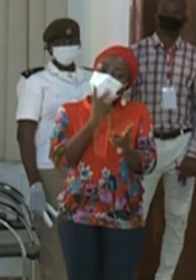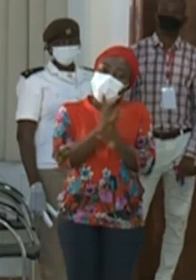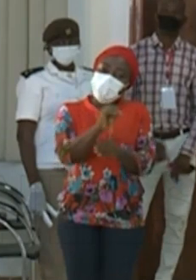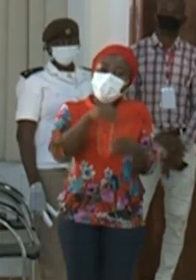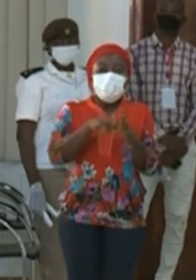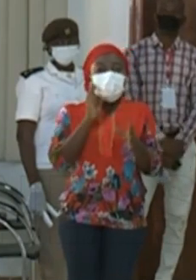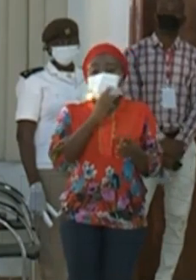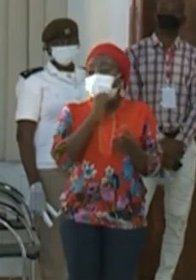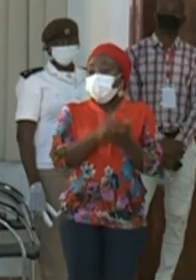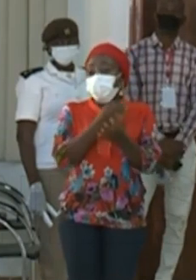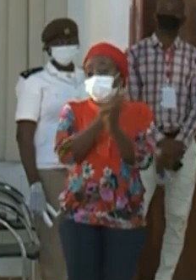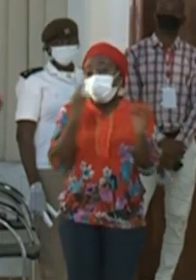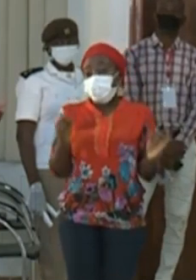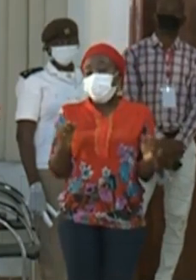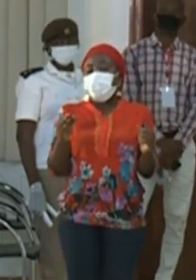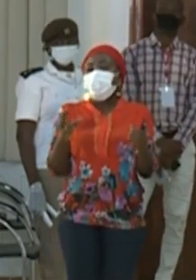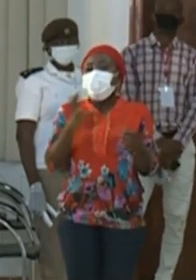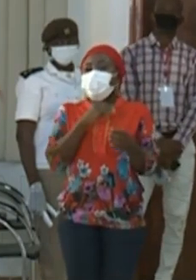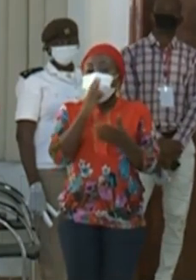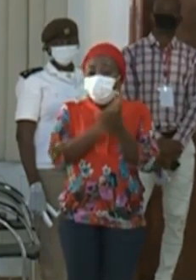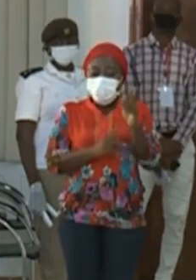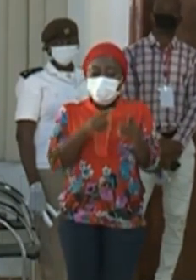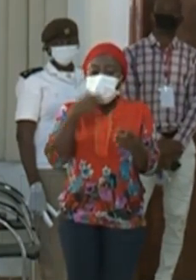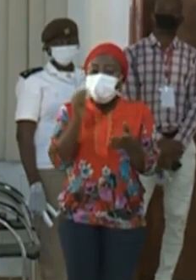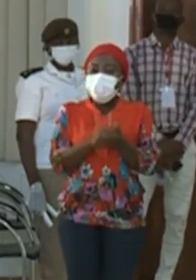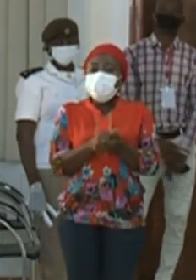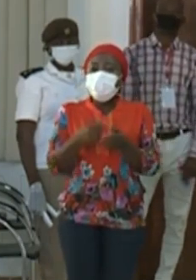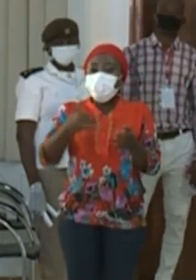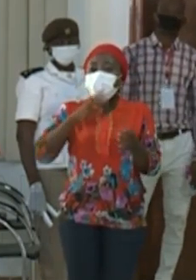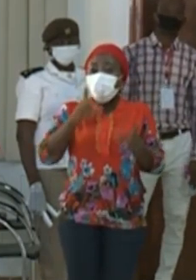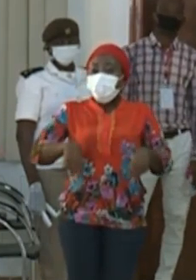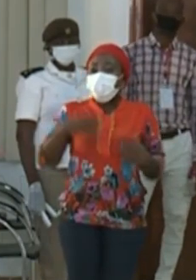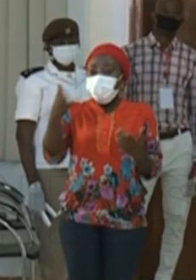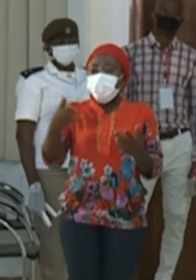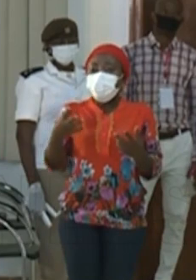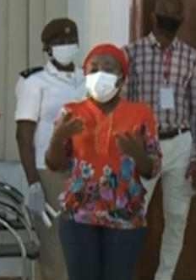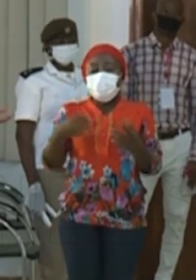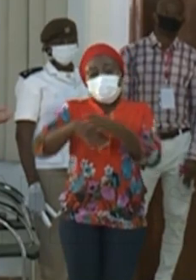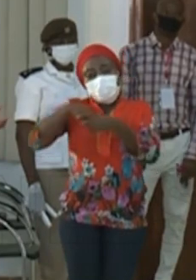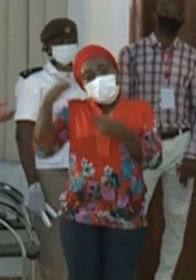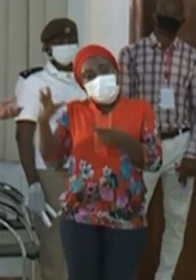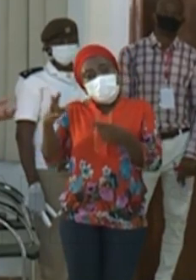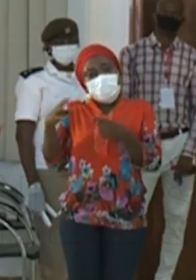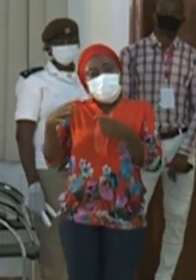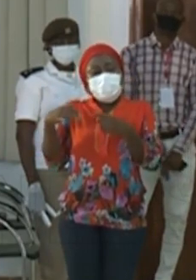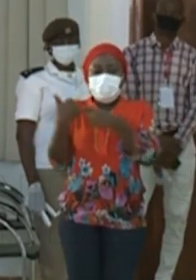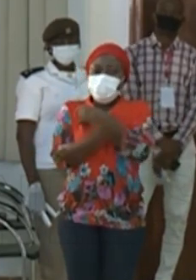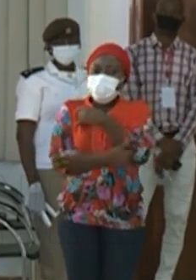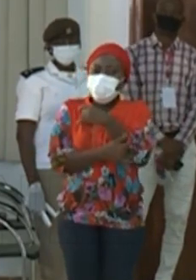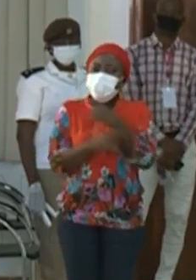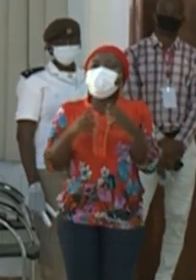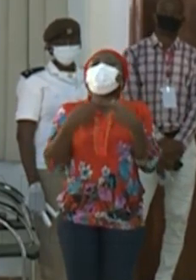other people who said they are based outside the country and they are stuck here in Nigeria. Their plans that you